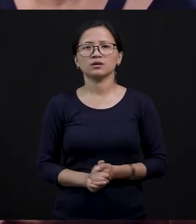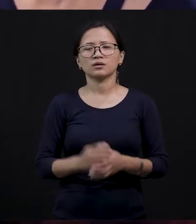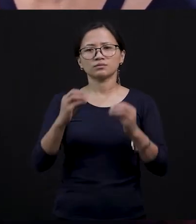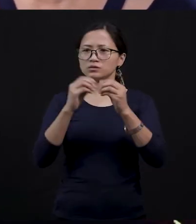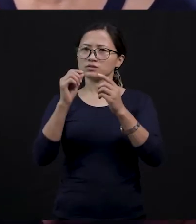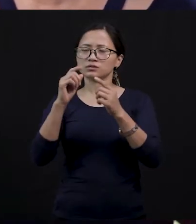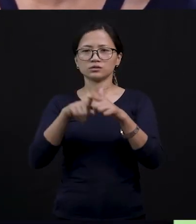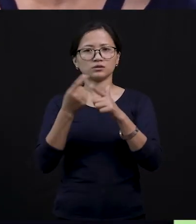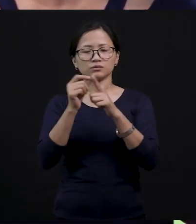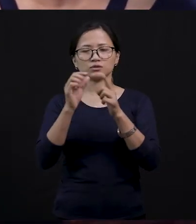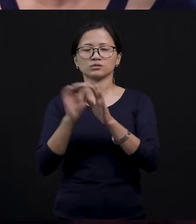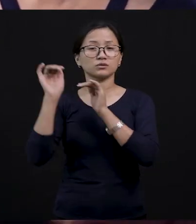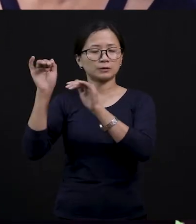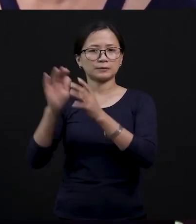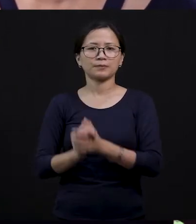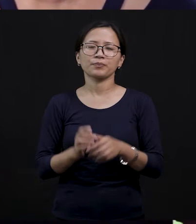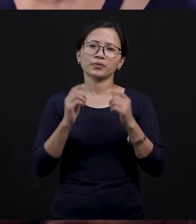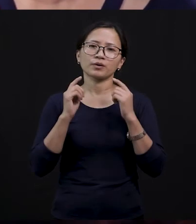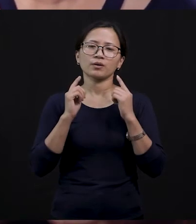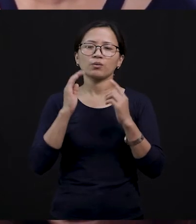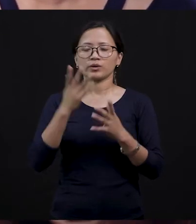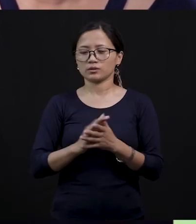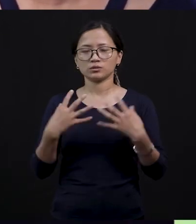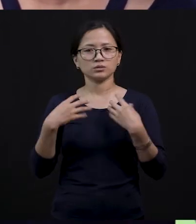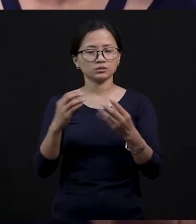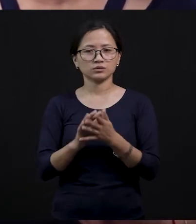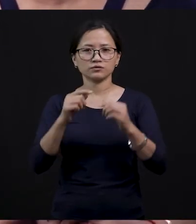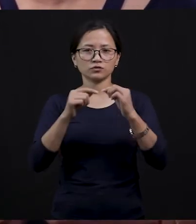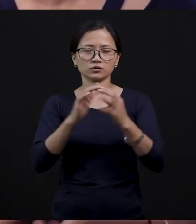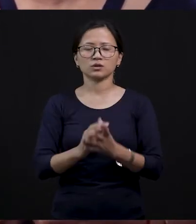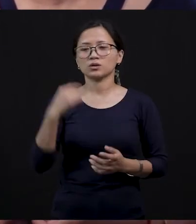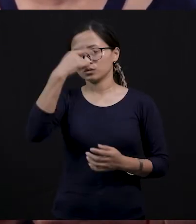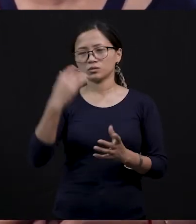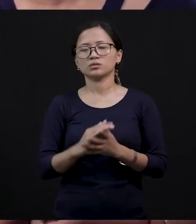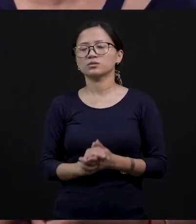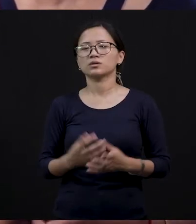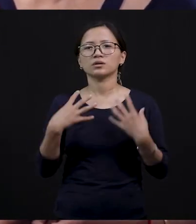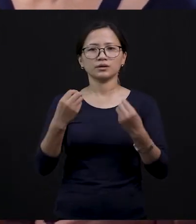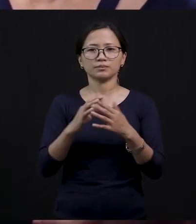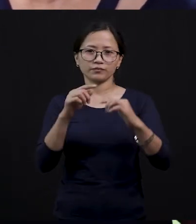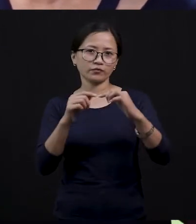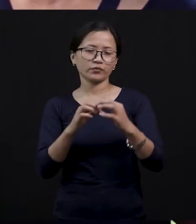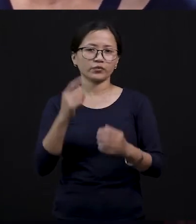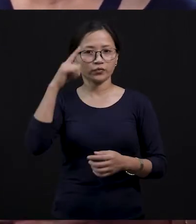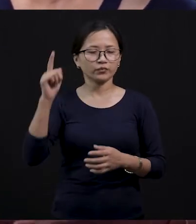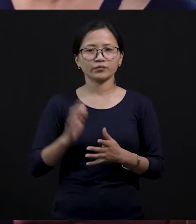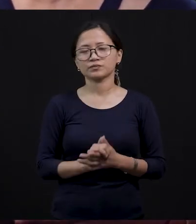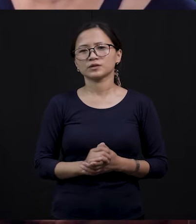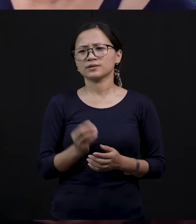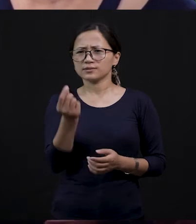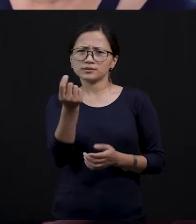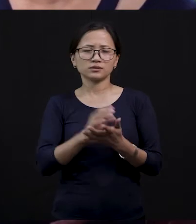supporter. But when I'm voting, I do not want the others to know who I voted for. So if you're a